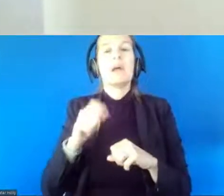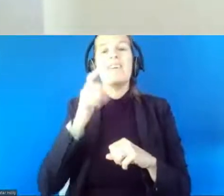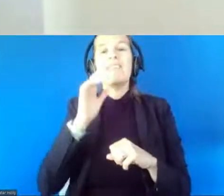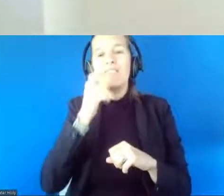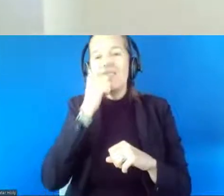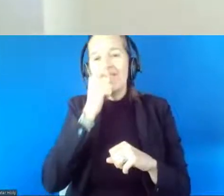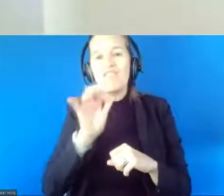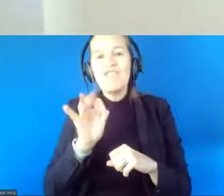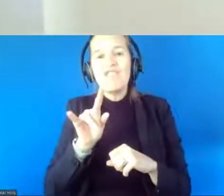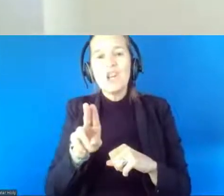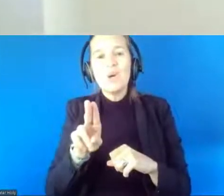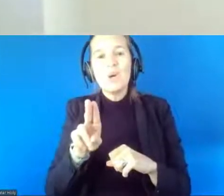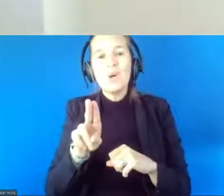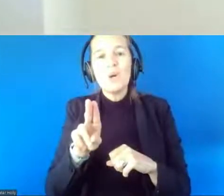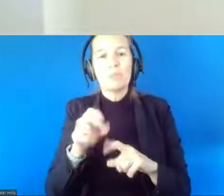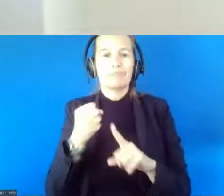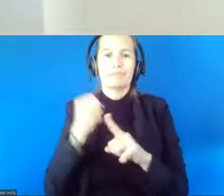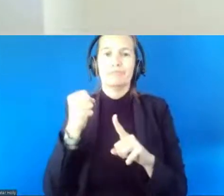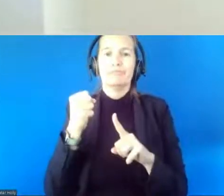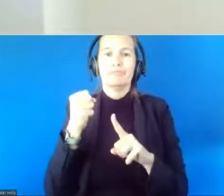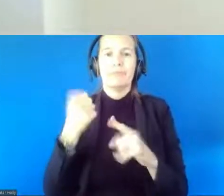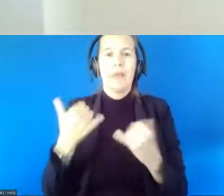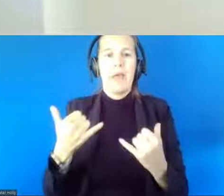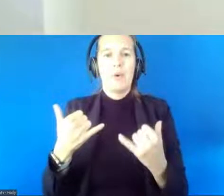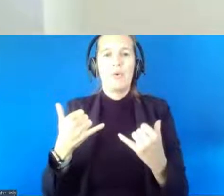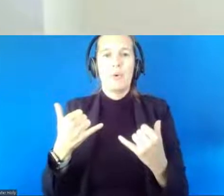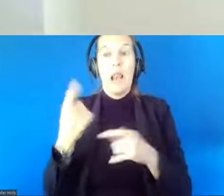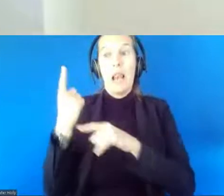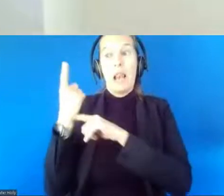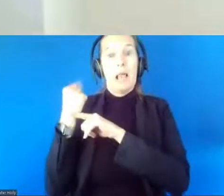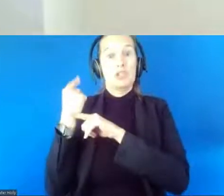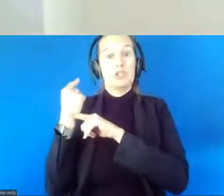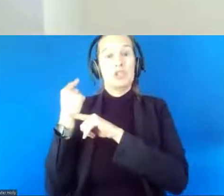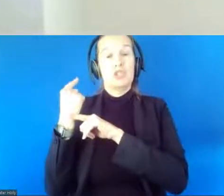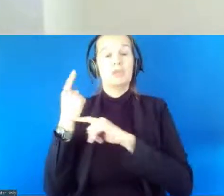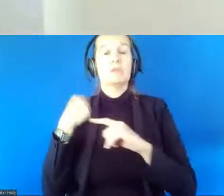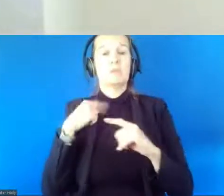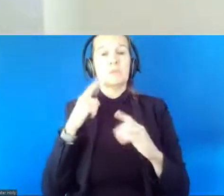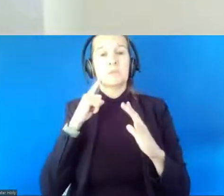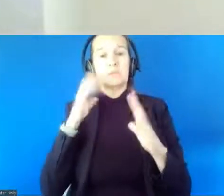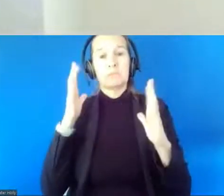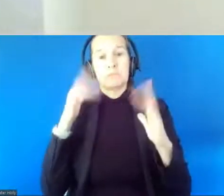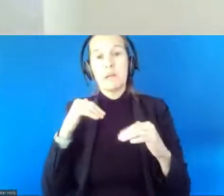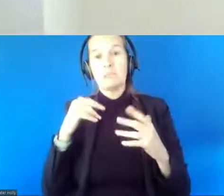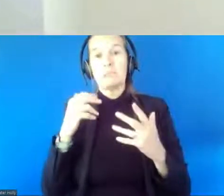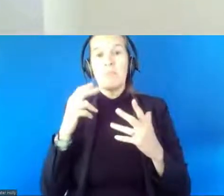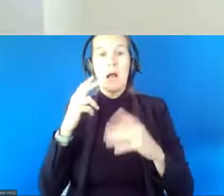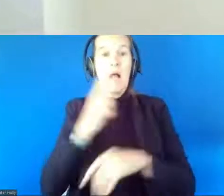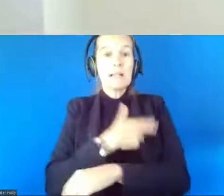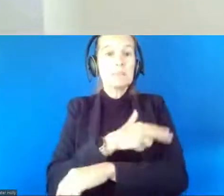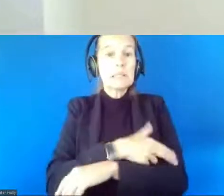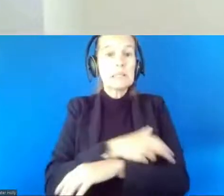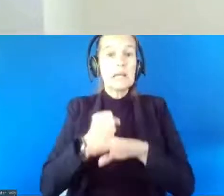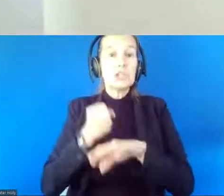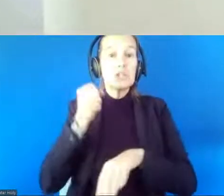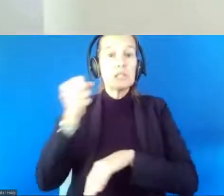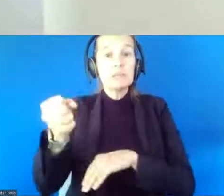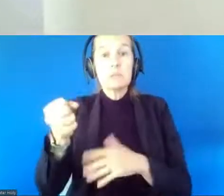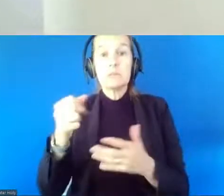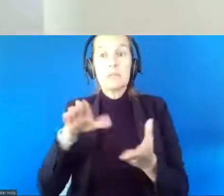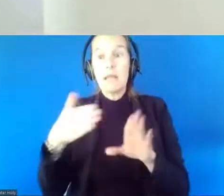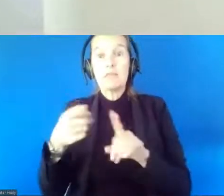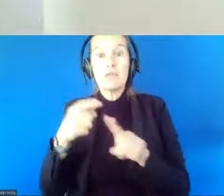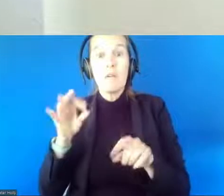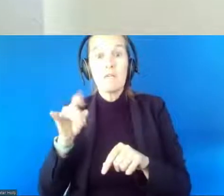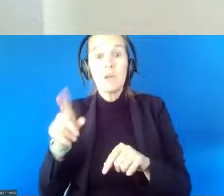is upon us, and last year the expected incidence and hospitalizations and deaths from influenza did not materialize. It was